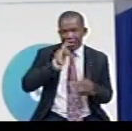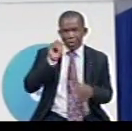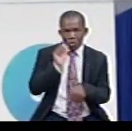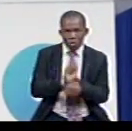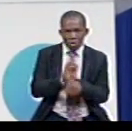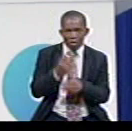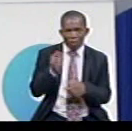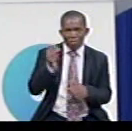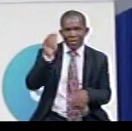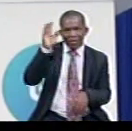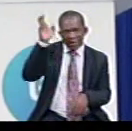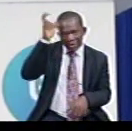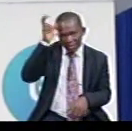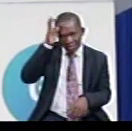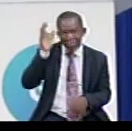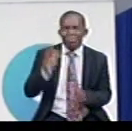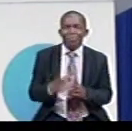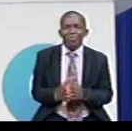Sickness is the work of the devil.